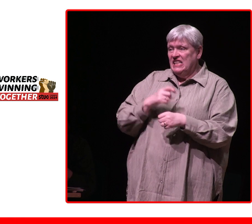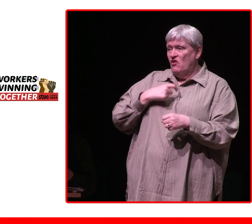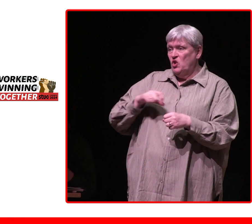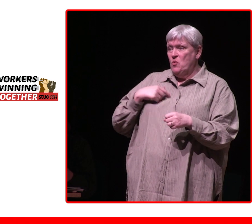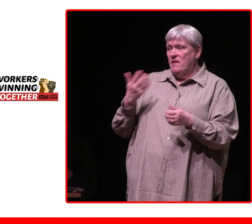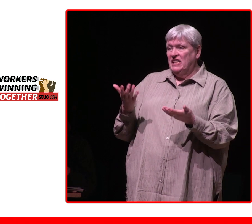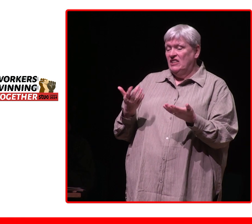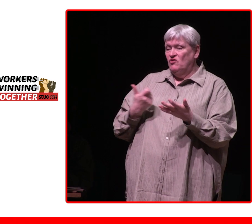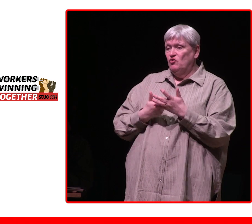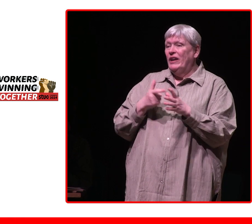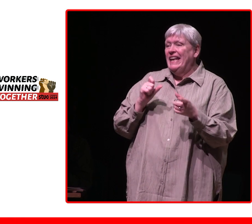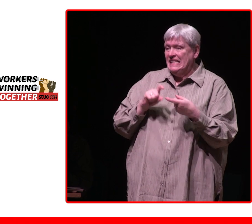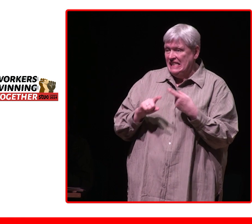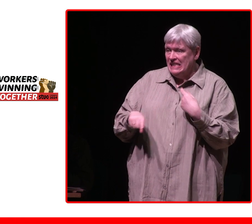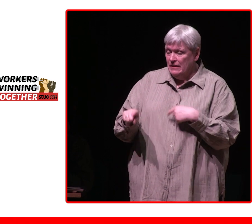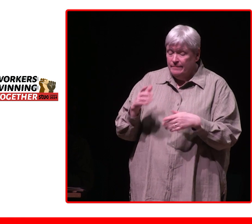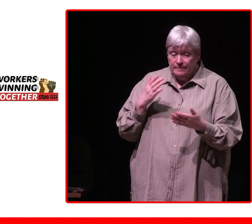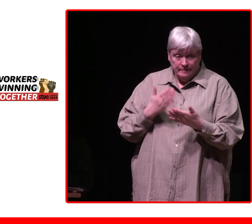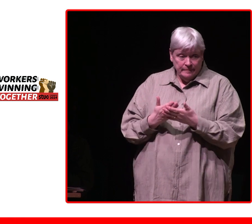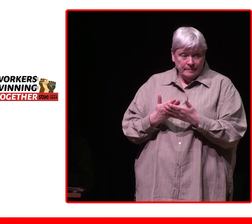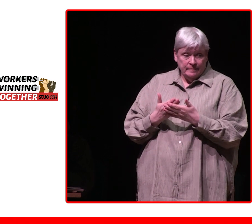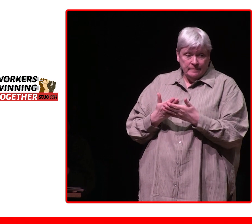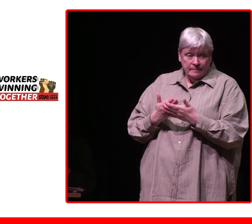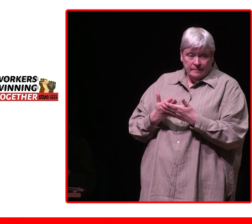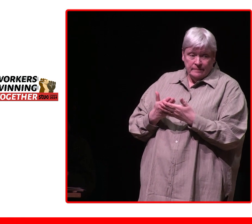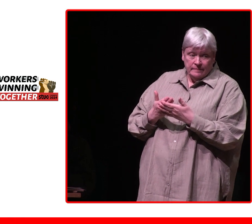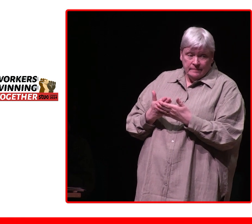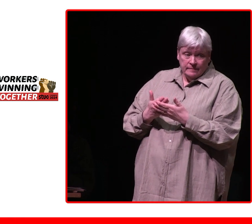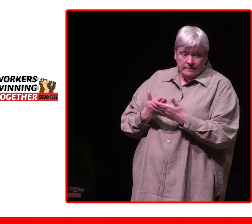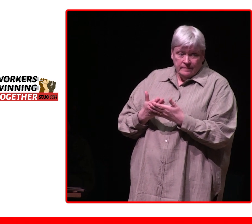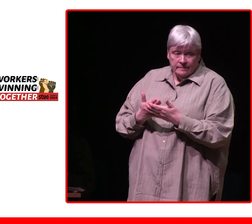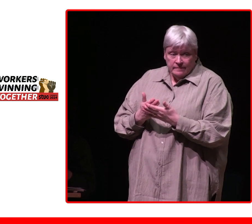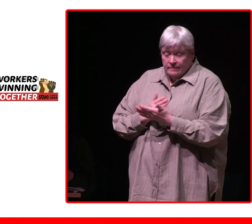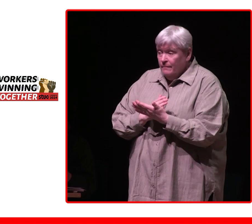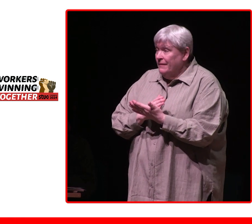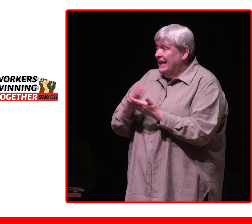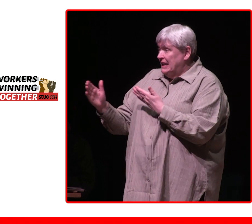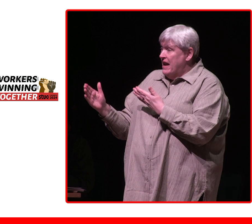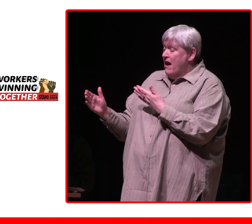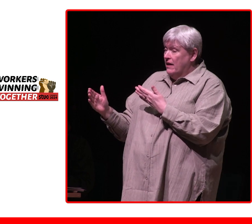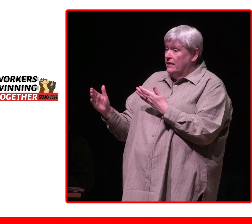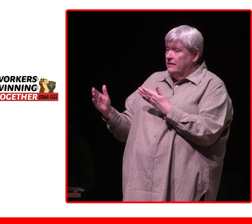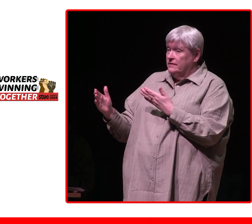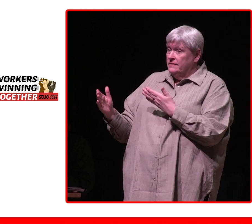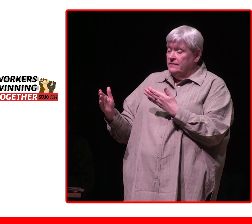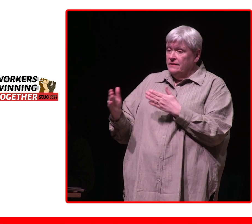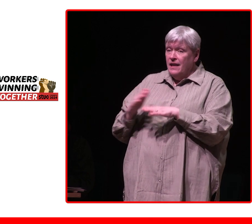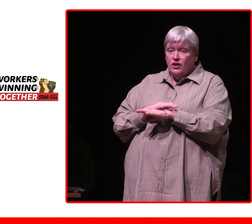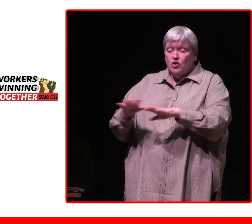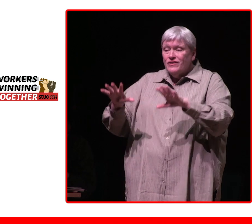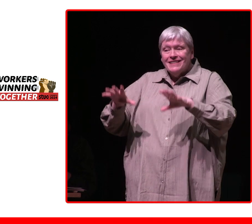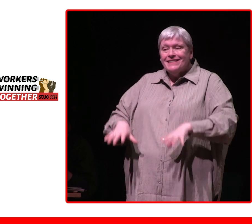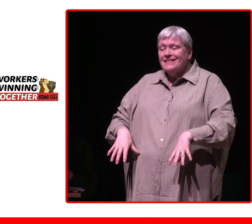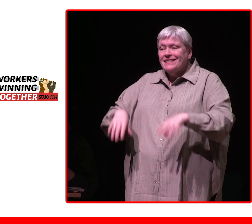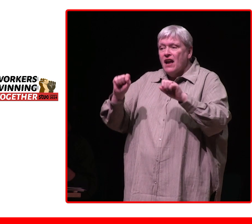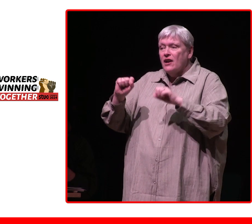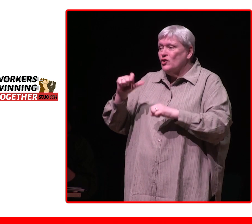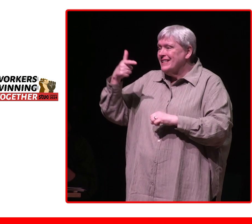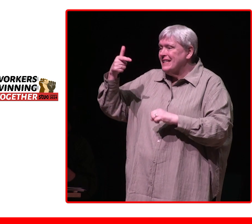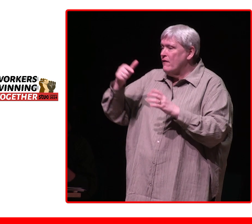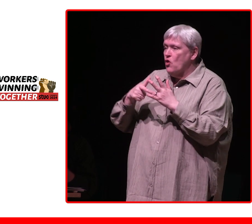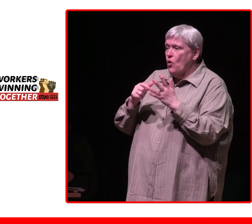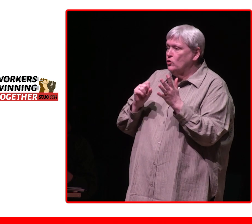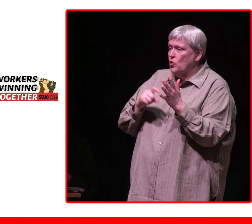race. Congress, we are very clear that this did not start on the 7th of